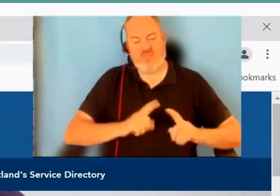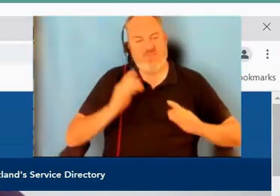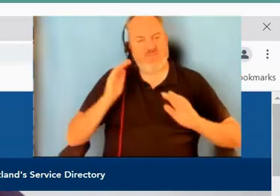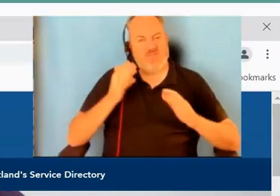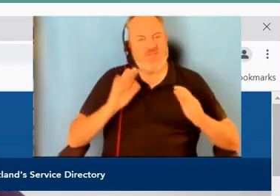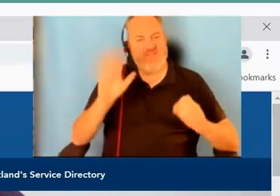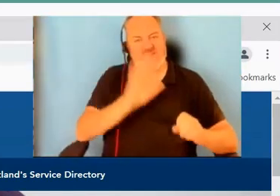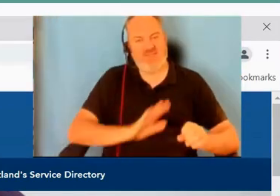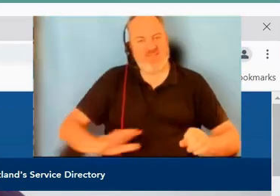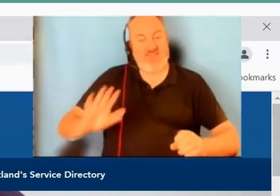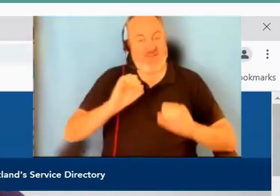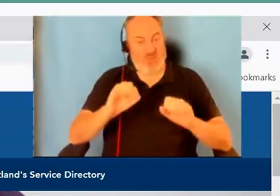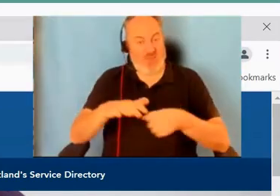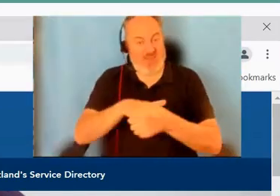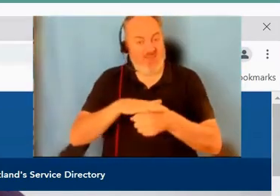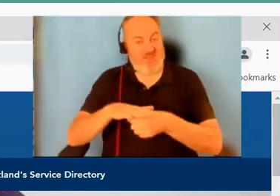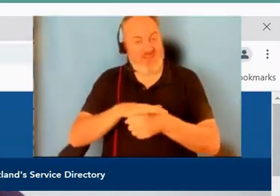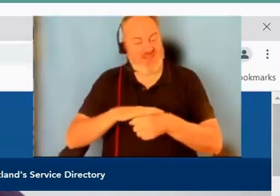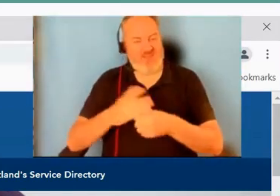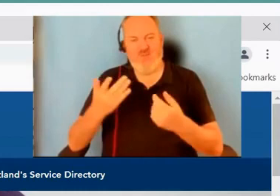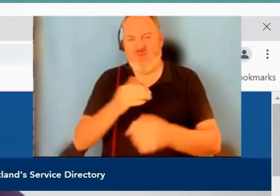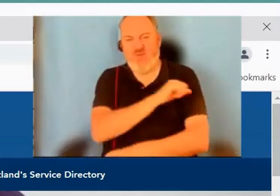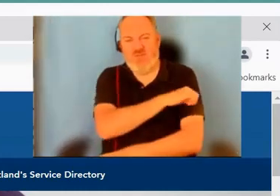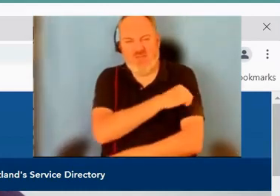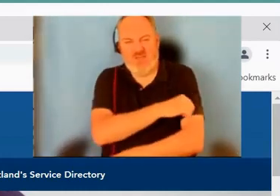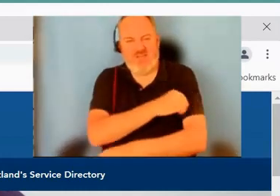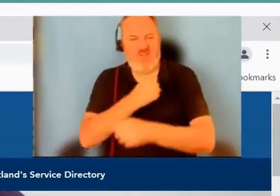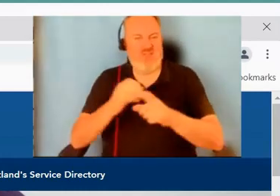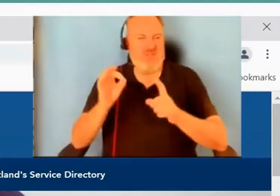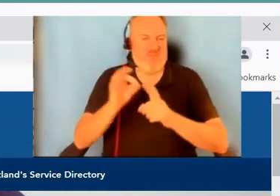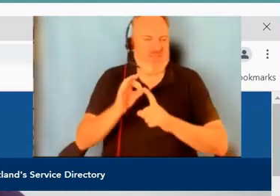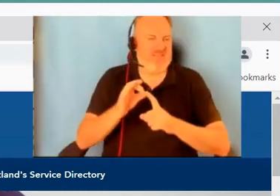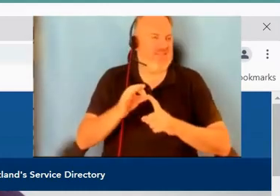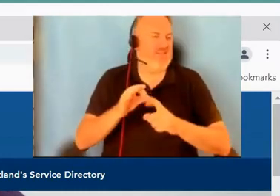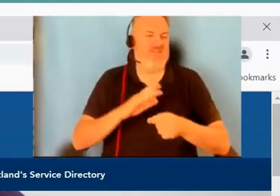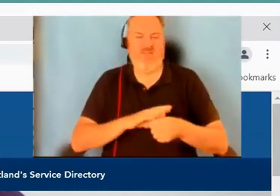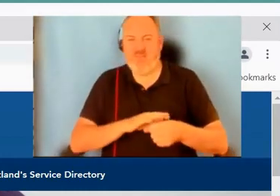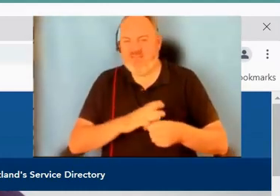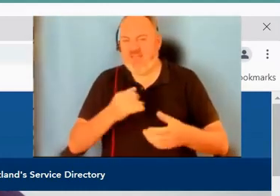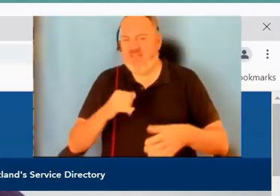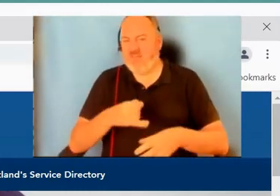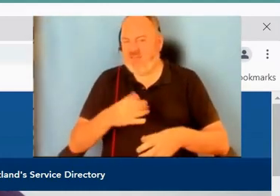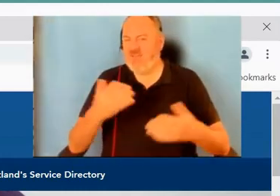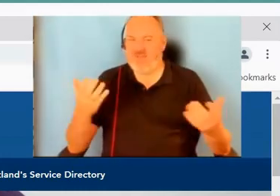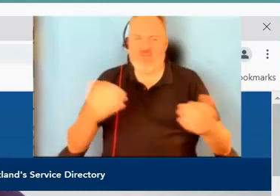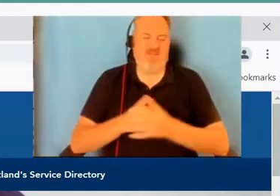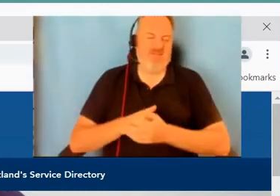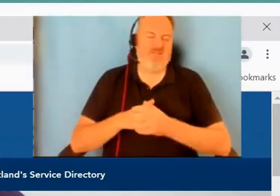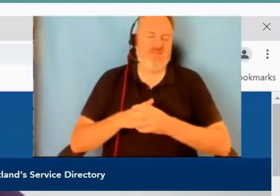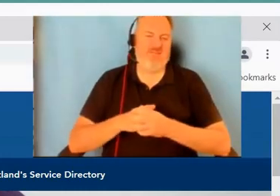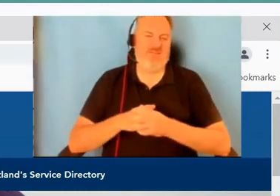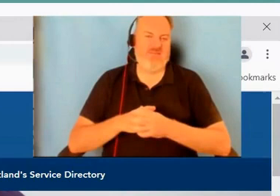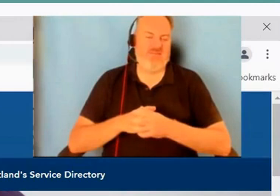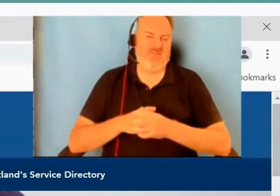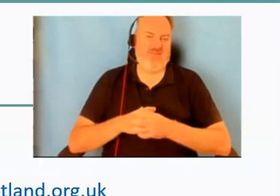to services in your area, such as hospitals, GPs, pharmacies as well.